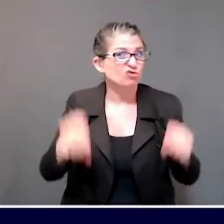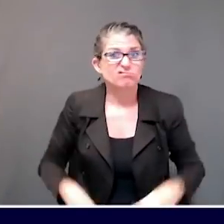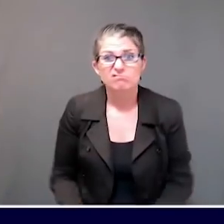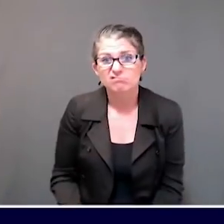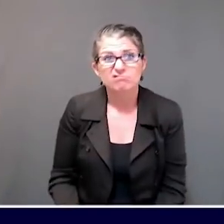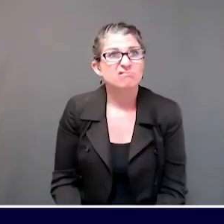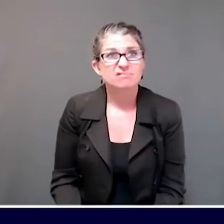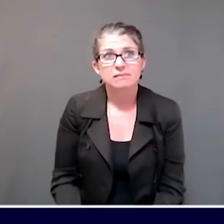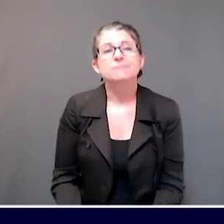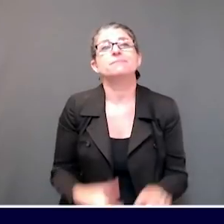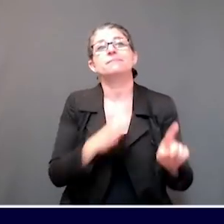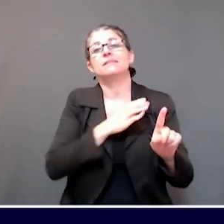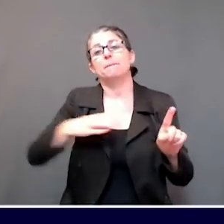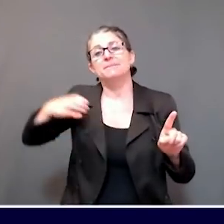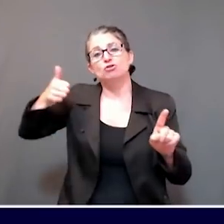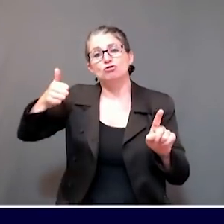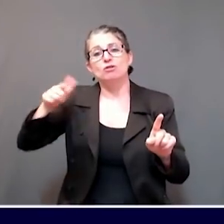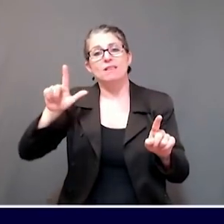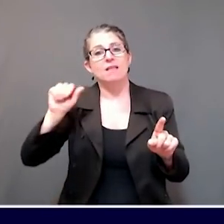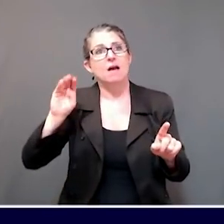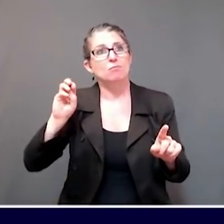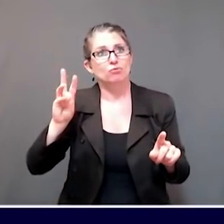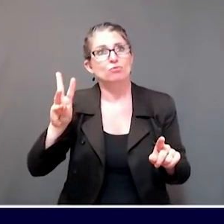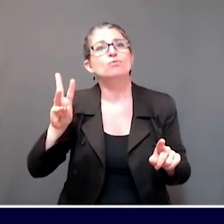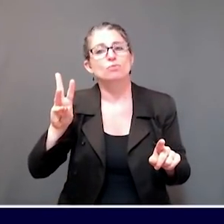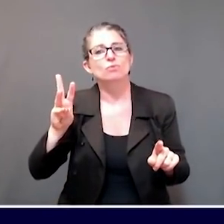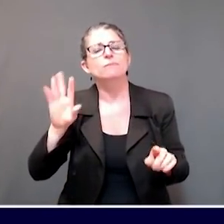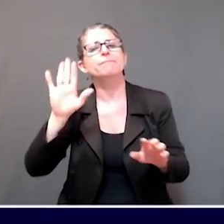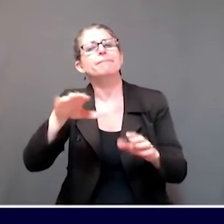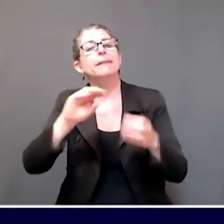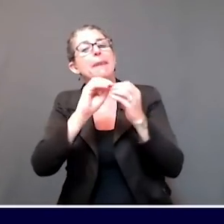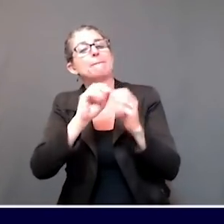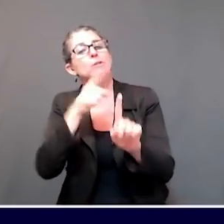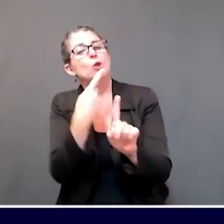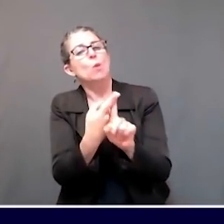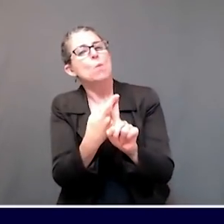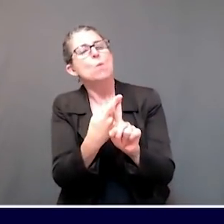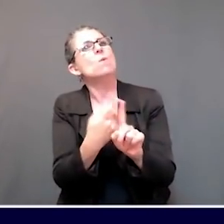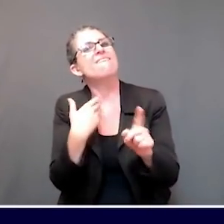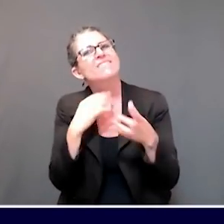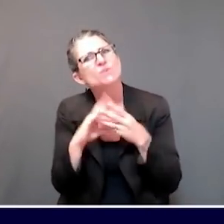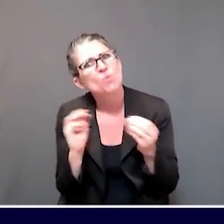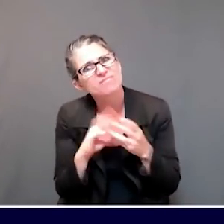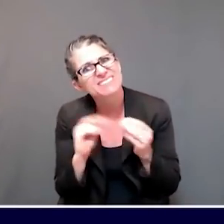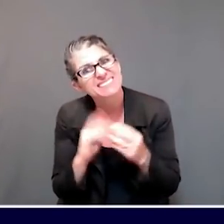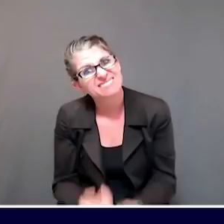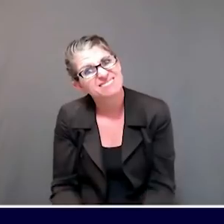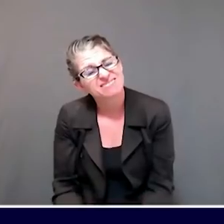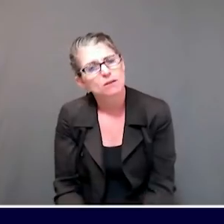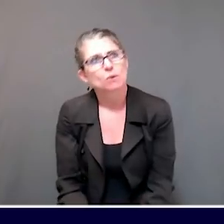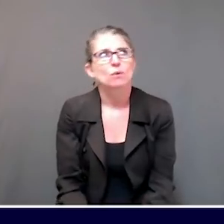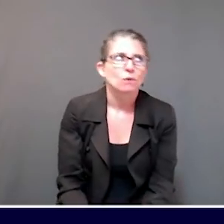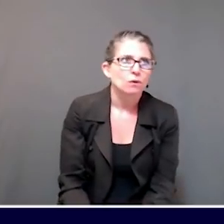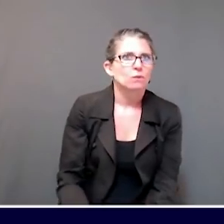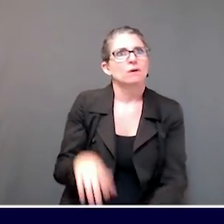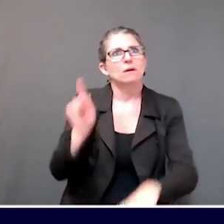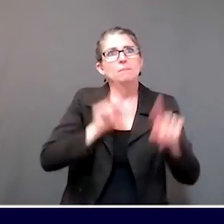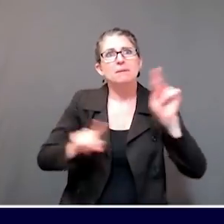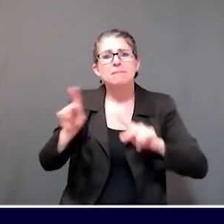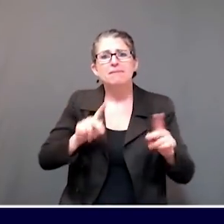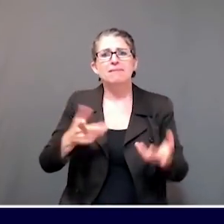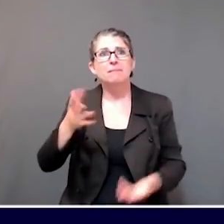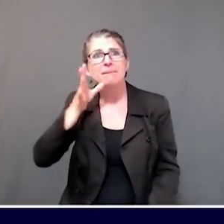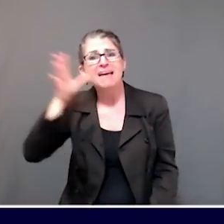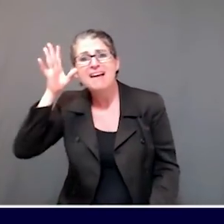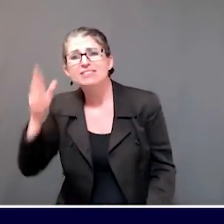the stories. It's the person with a parent or grandparent whose parent or grandparent got ill because of contact with them. We have children